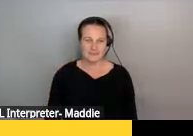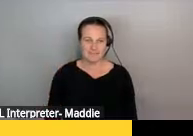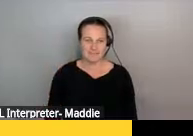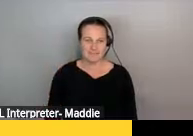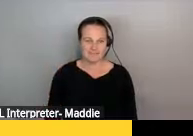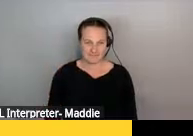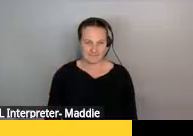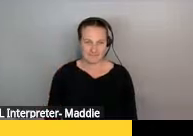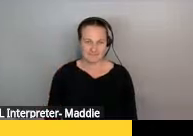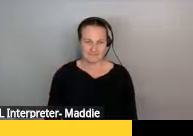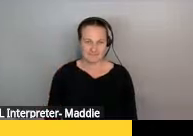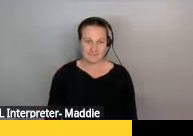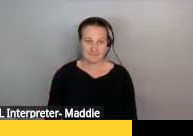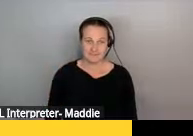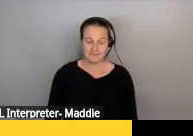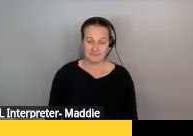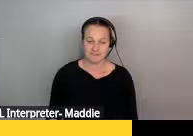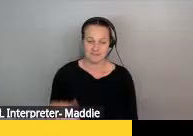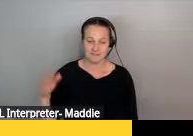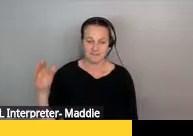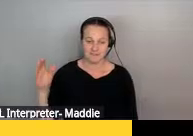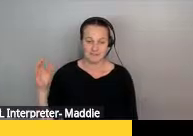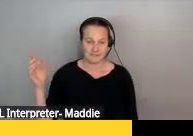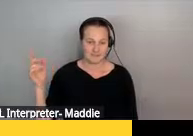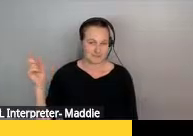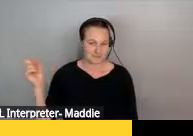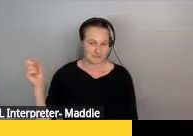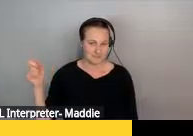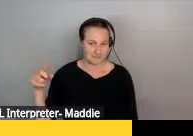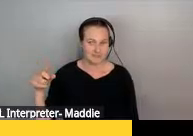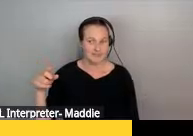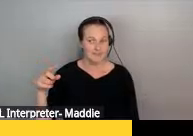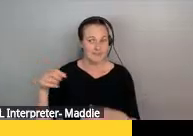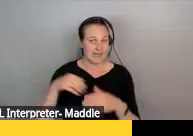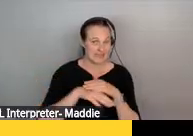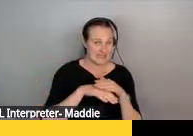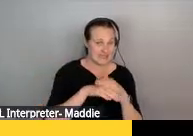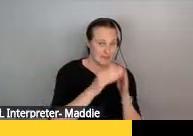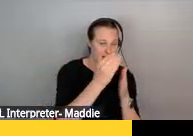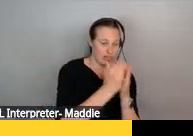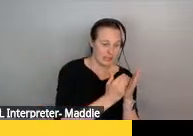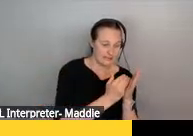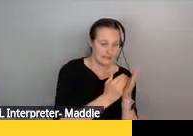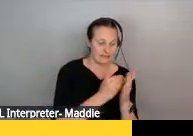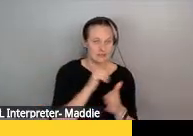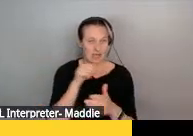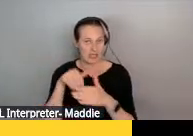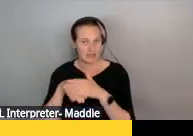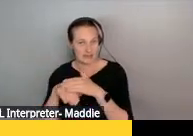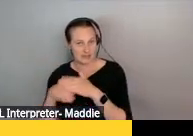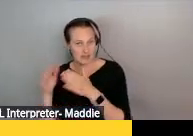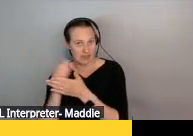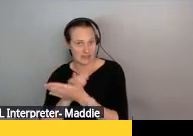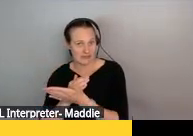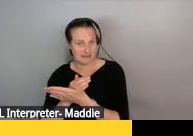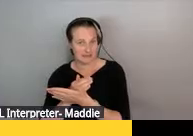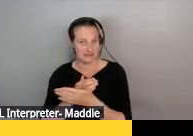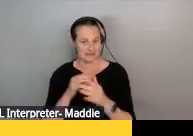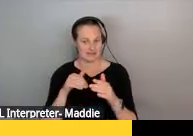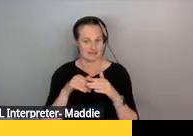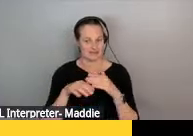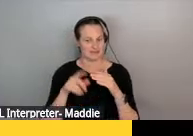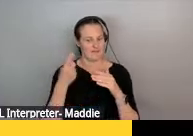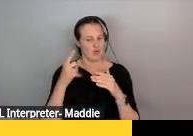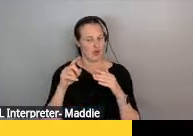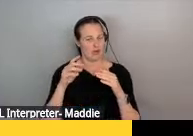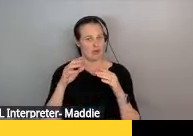have a question asking, are there any lists of accessible versus inaccessible educational technologies or good sites for